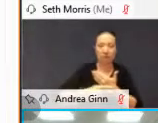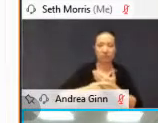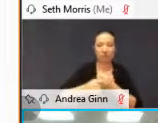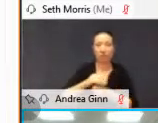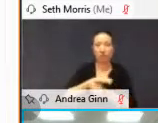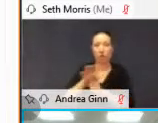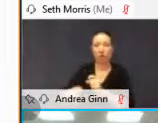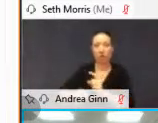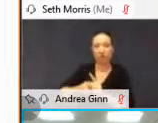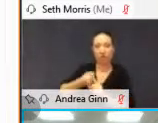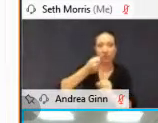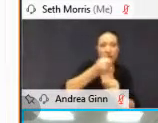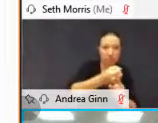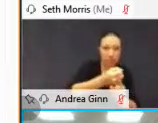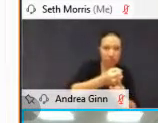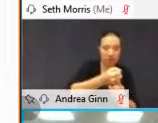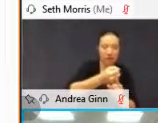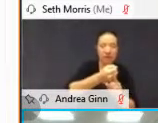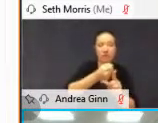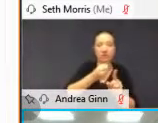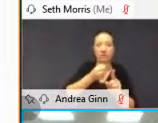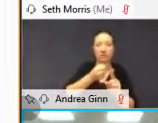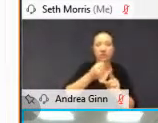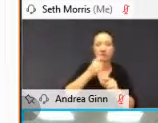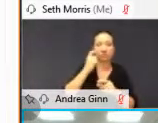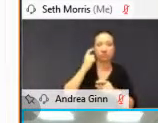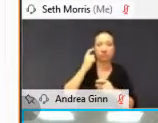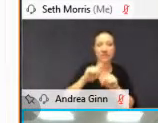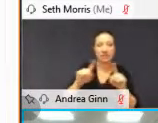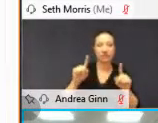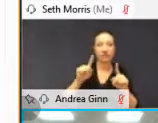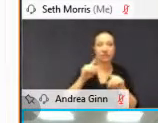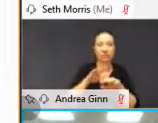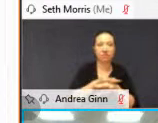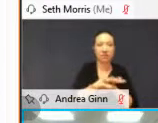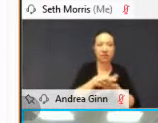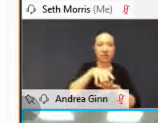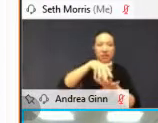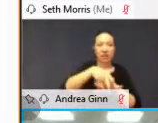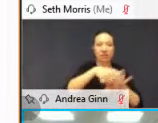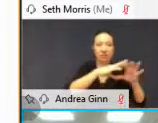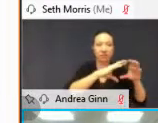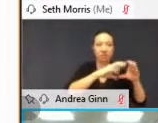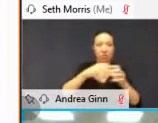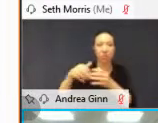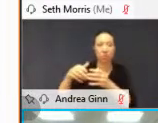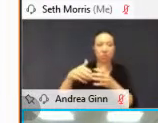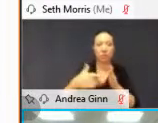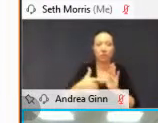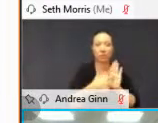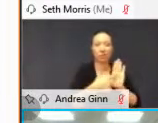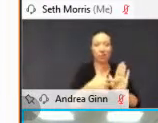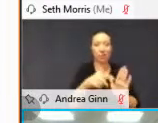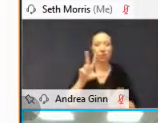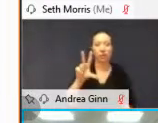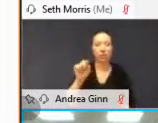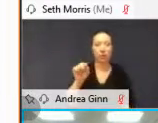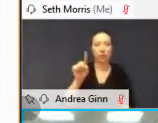COVID-19 on the tribes, we wanted to also highlight a 3.1% growth in the Native